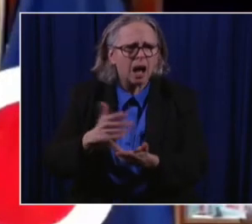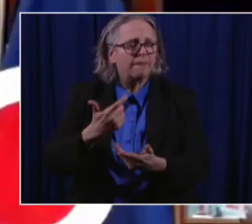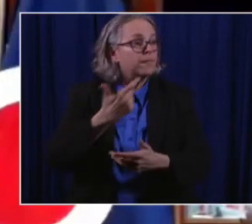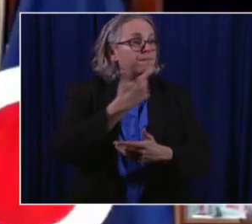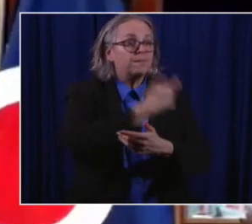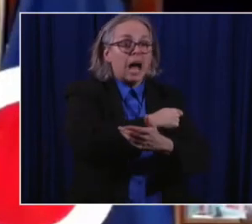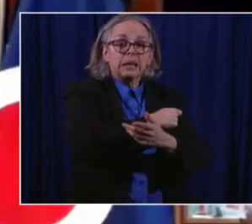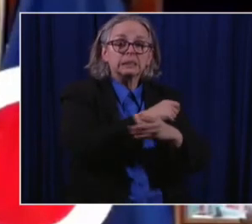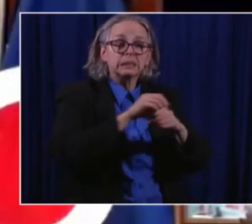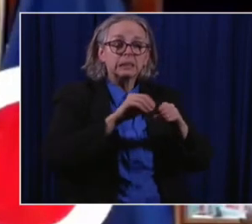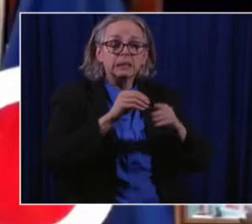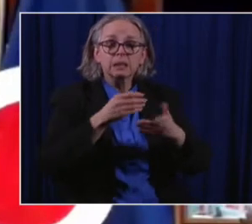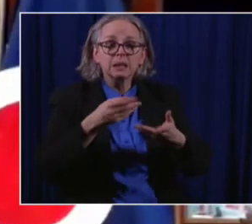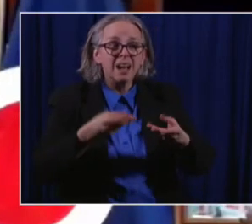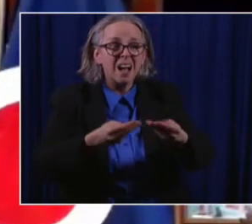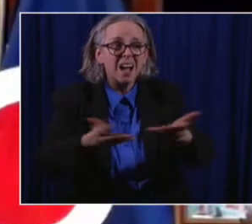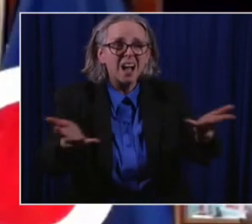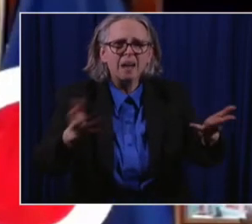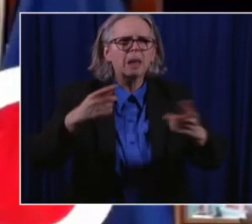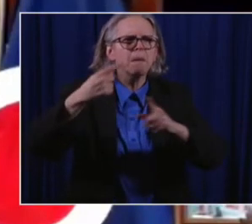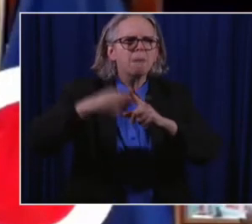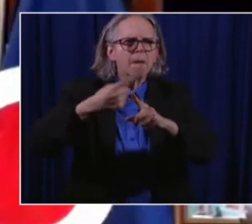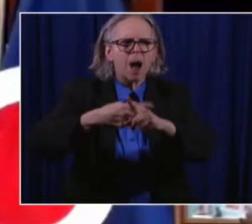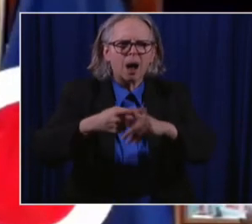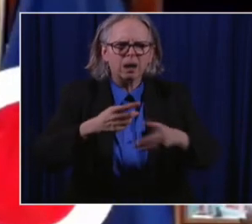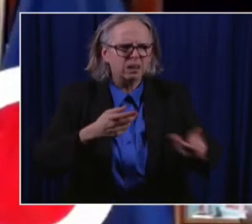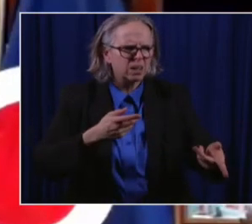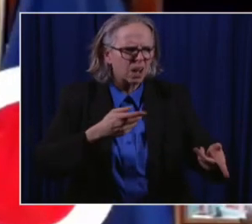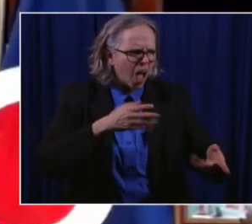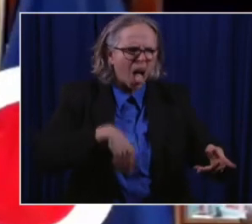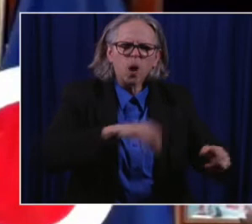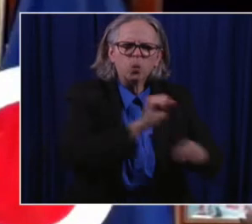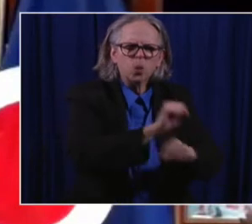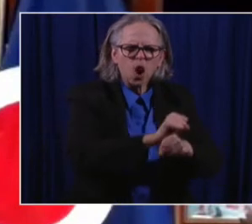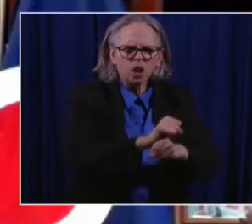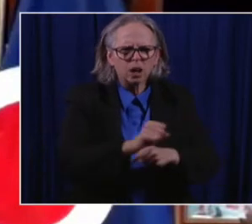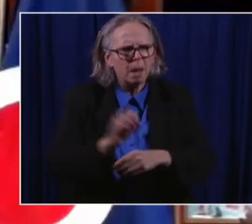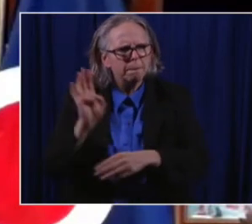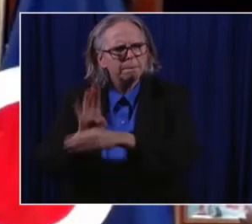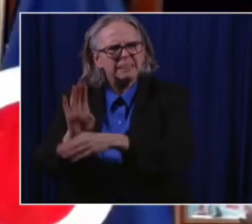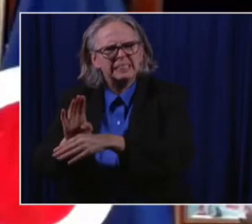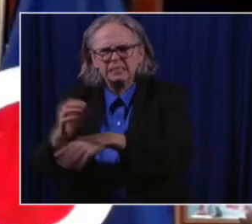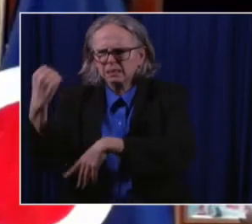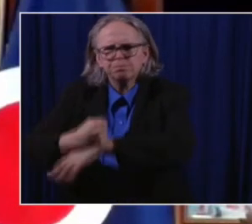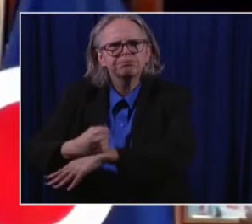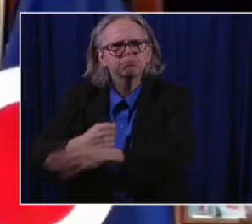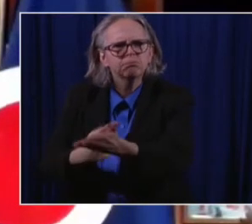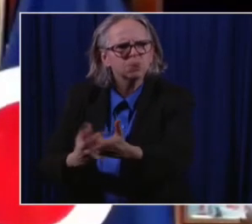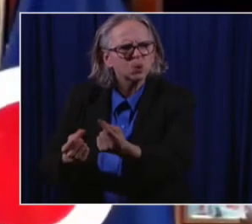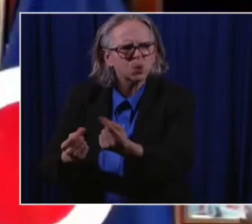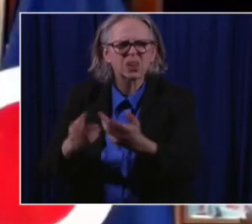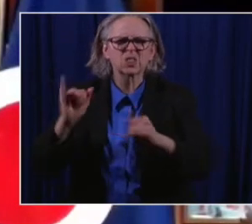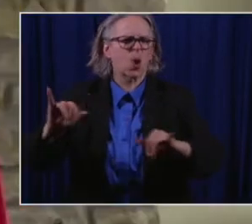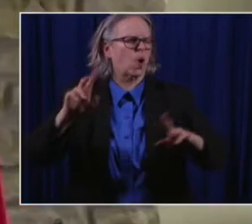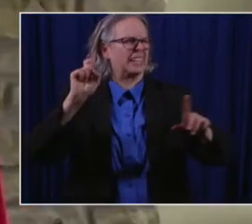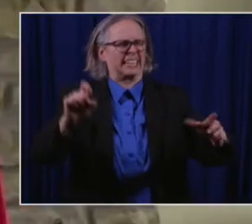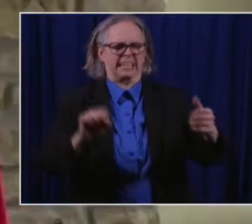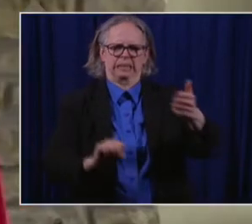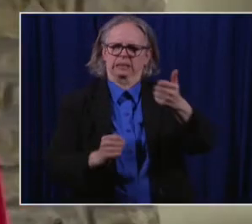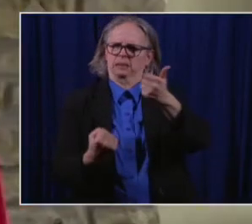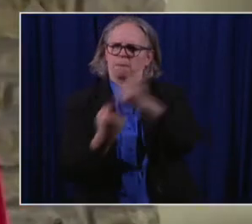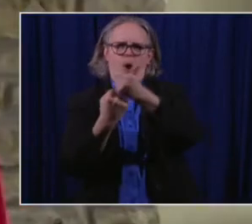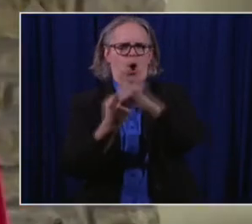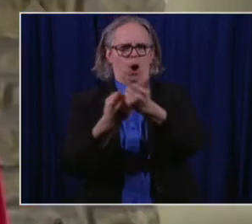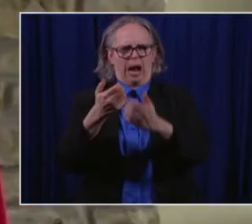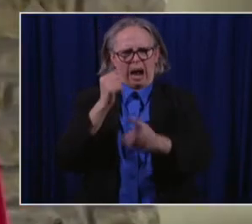a months-long endeavor for many in those industries, and they need the support. Yeah. Look, this goes back to the bridge we're talking about has